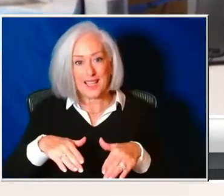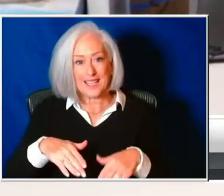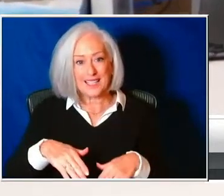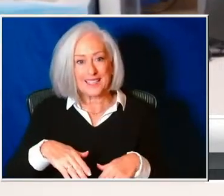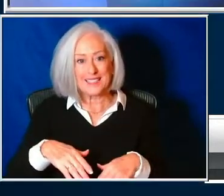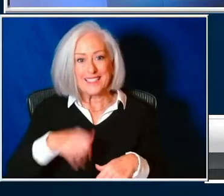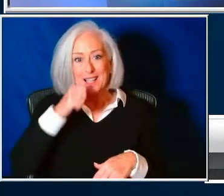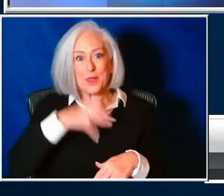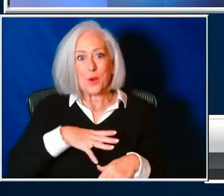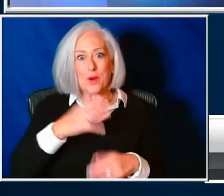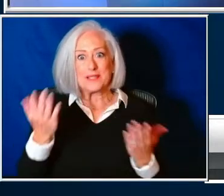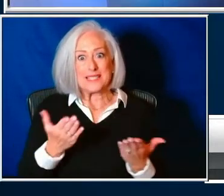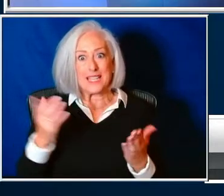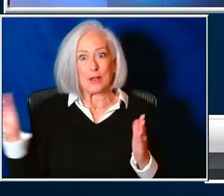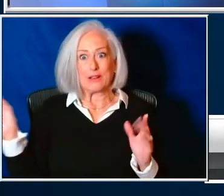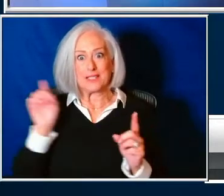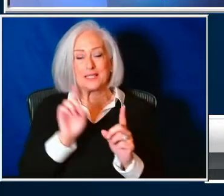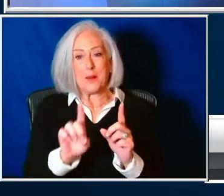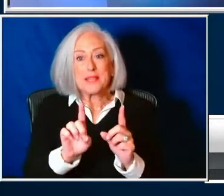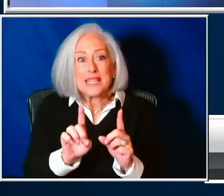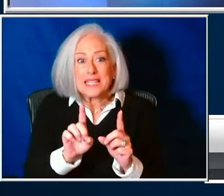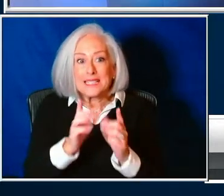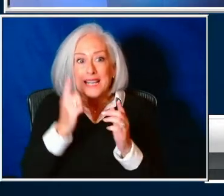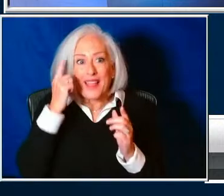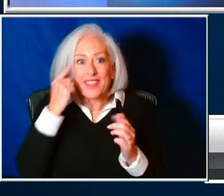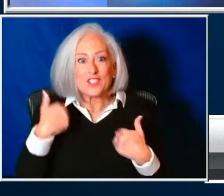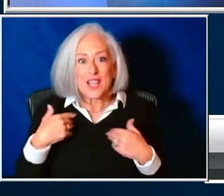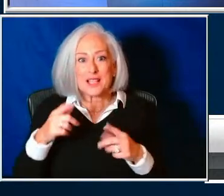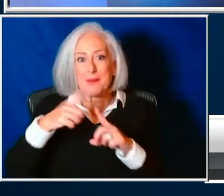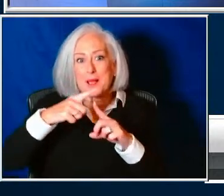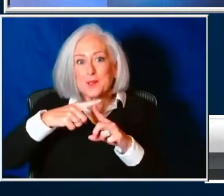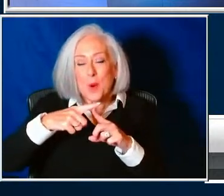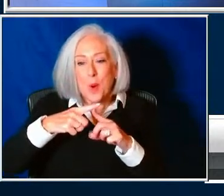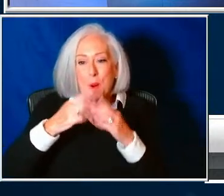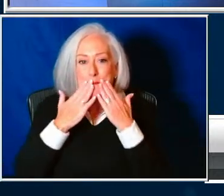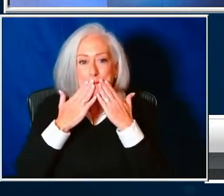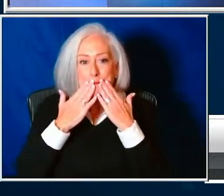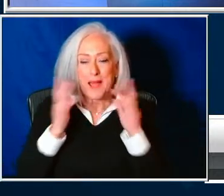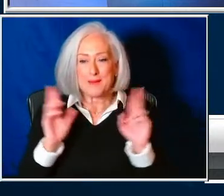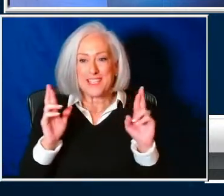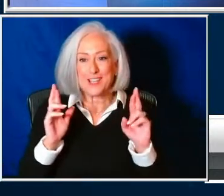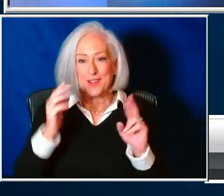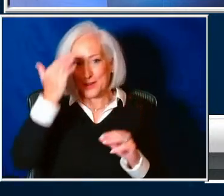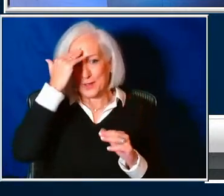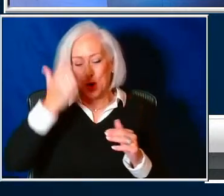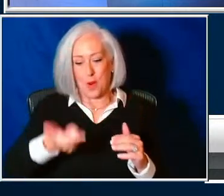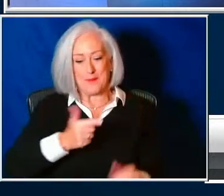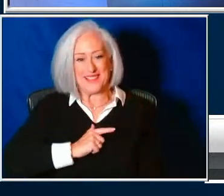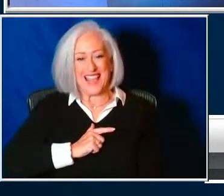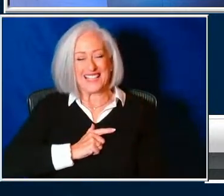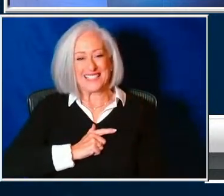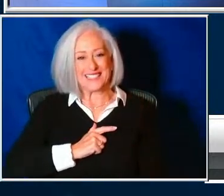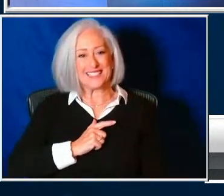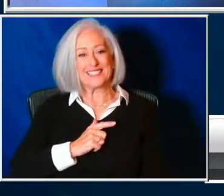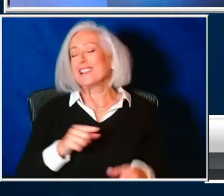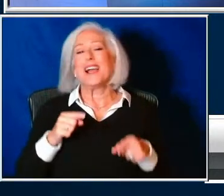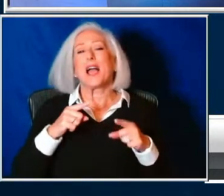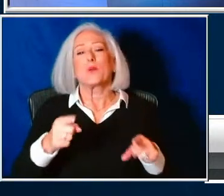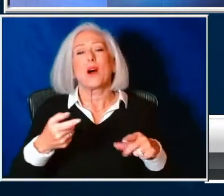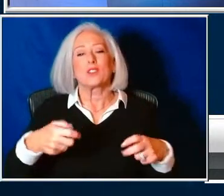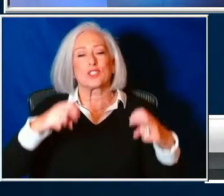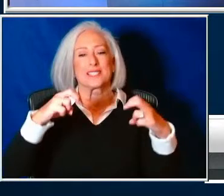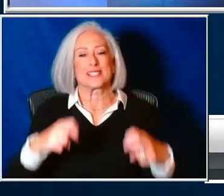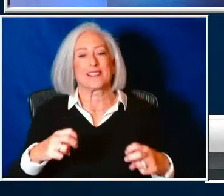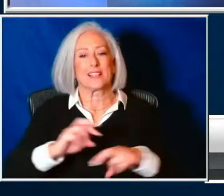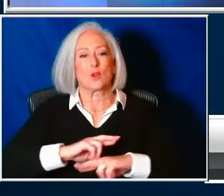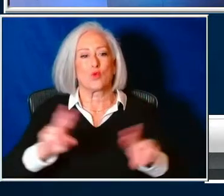scores. Okay. Keep your fingers Okay. crossed. Well, fingers are crossed because you know I'm going to be lining up doing it too. And just while she's sitting down getting ready to deliver